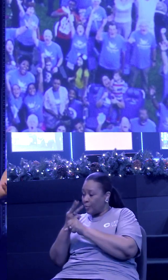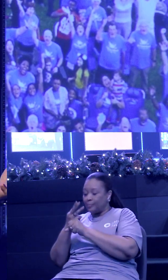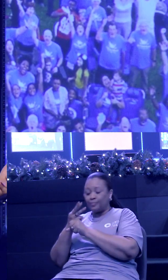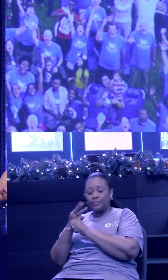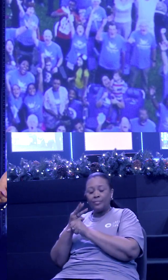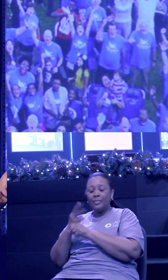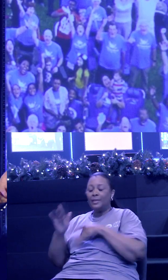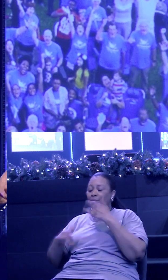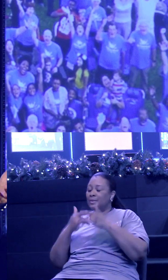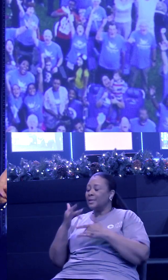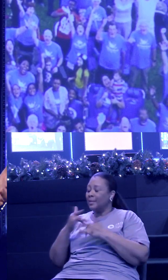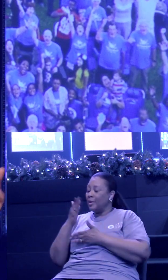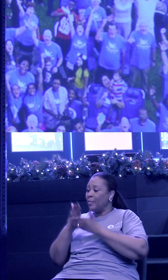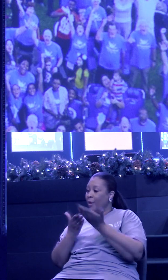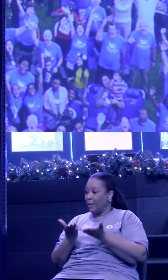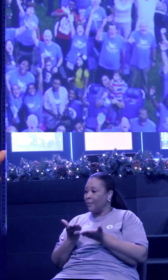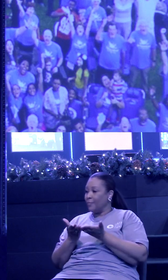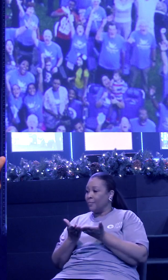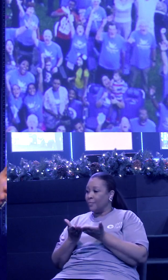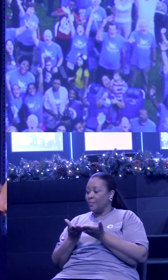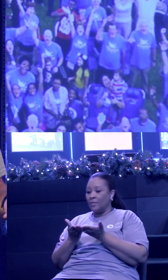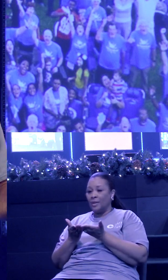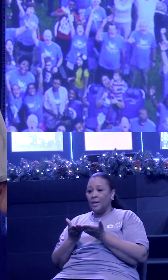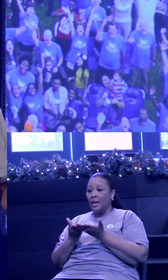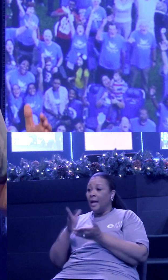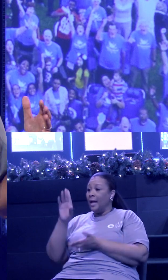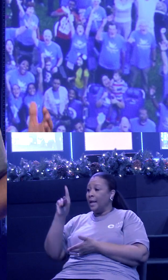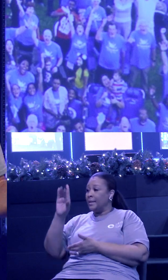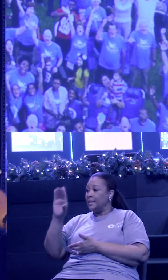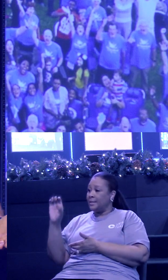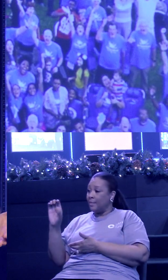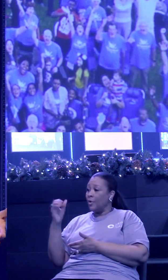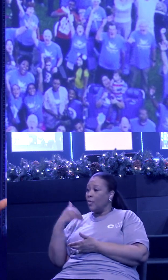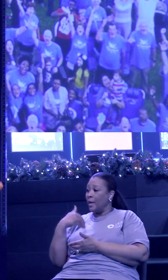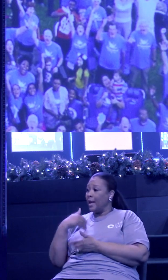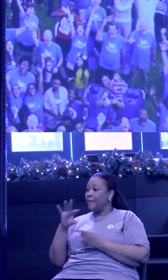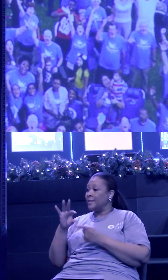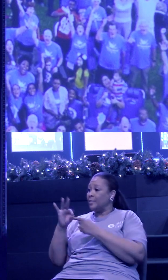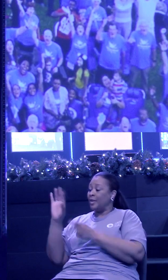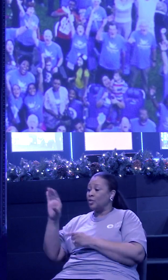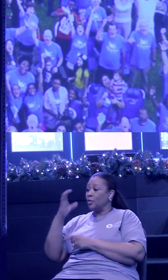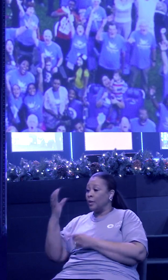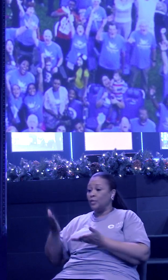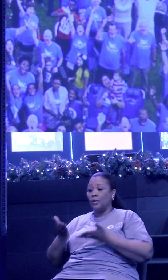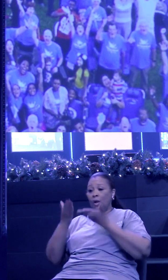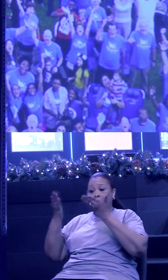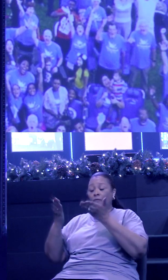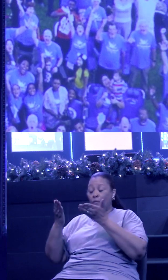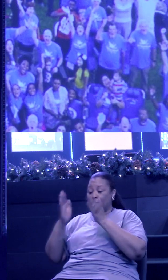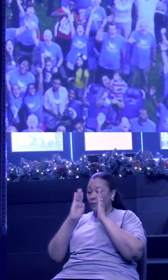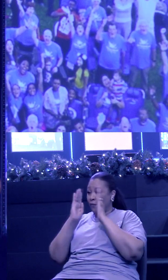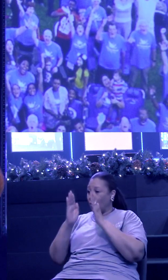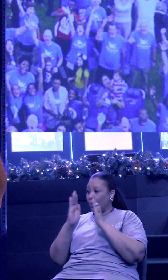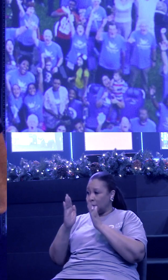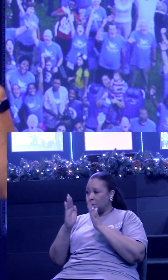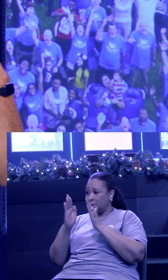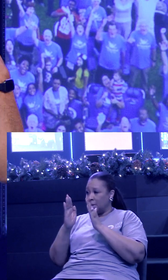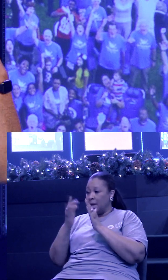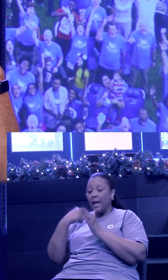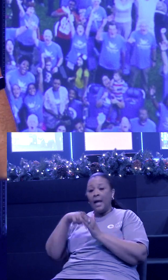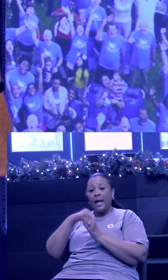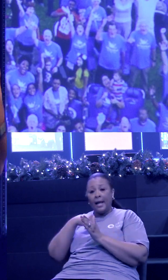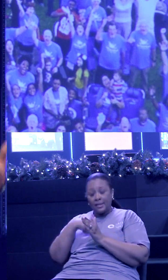just been exciting to be a part of. Well, this December, we are going to have a special Christmas offering focus. And as